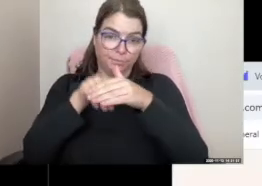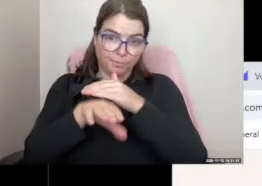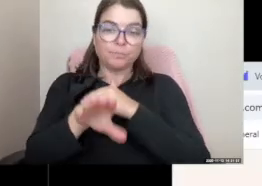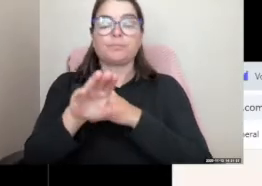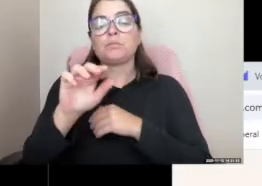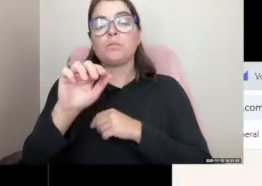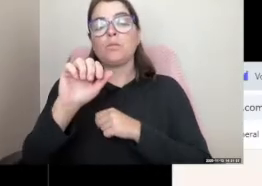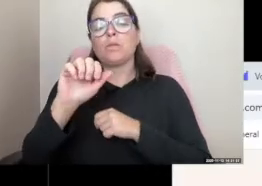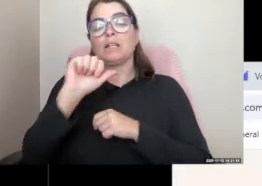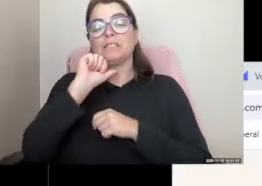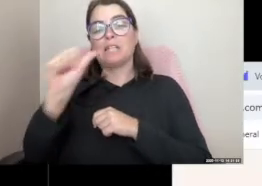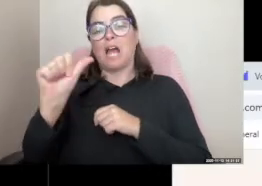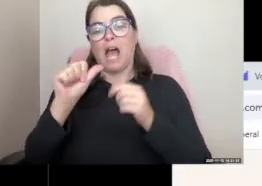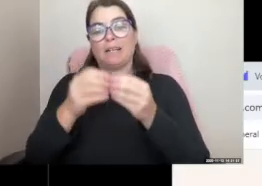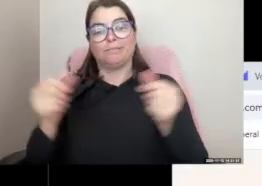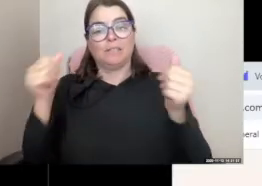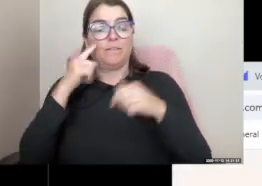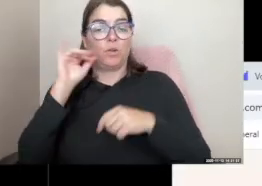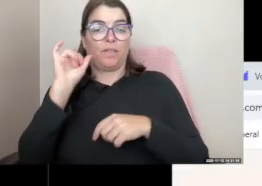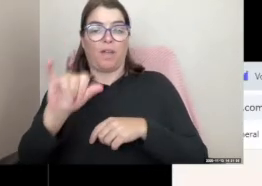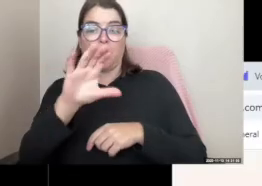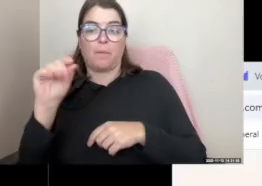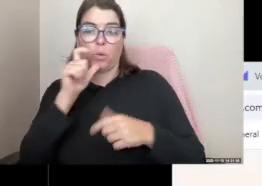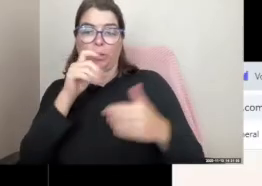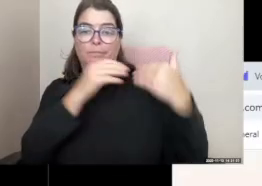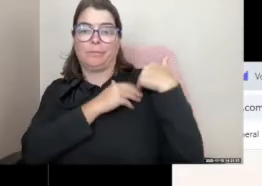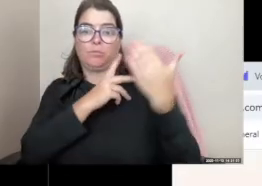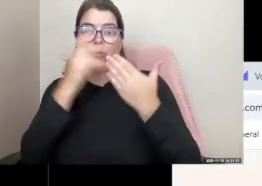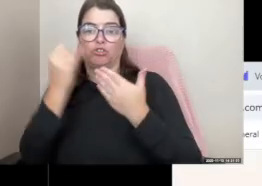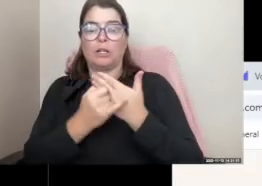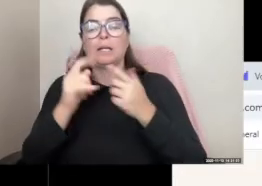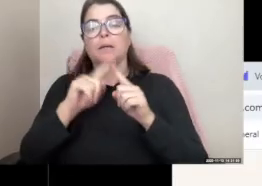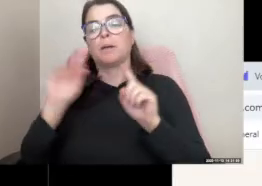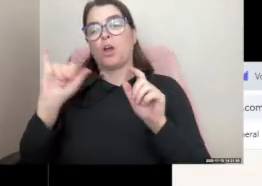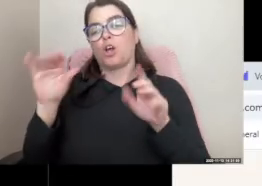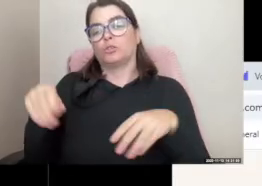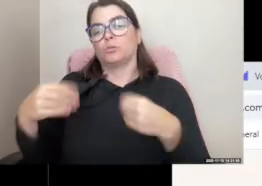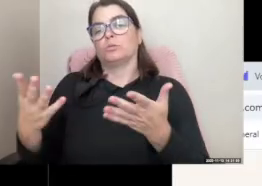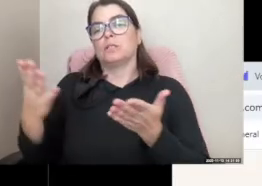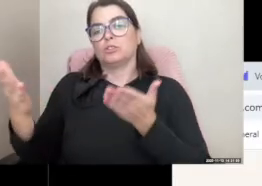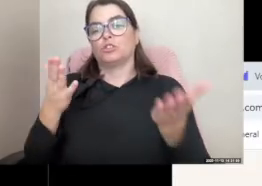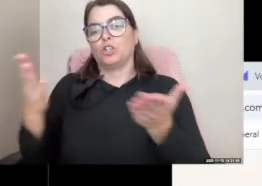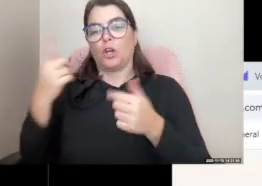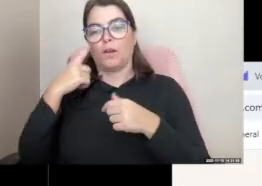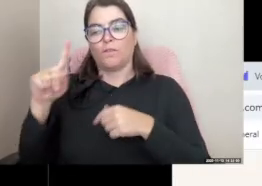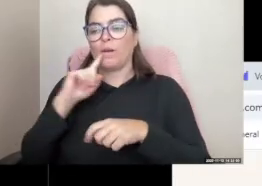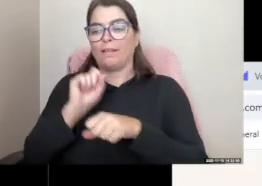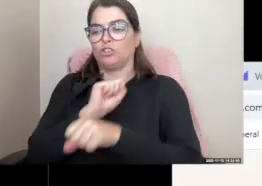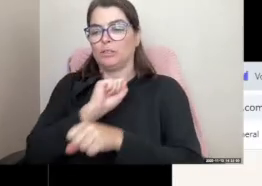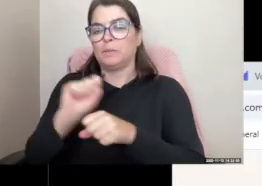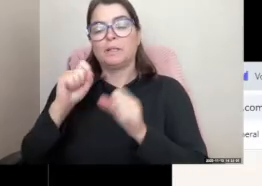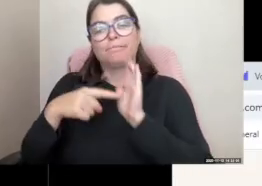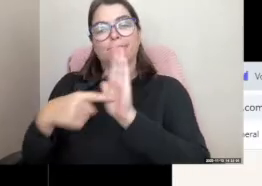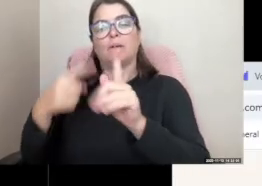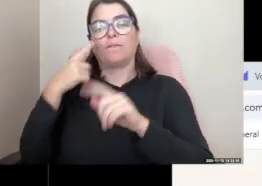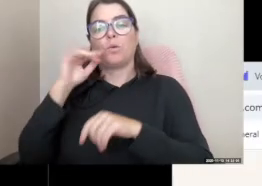environment has gotten a little more difficult over the last year, 18 months or so. So it serves as not only those first